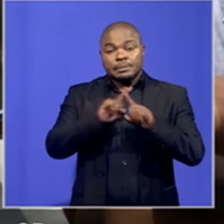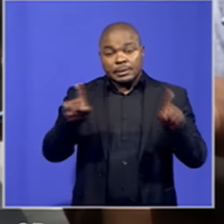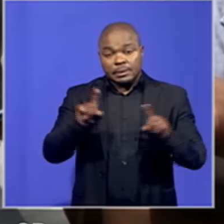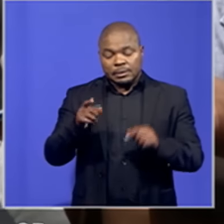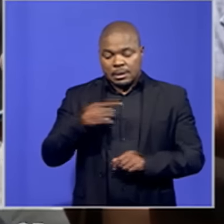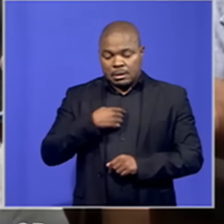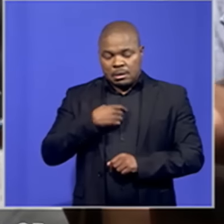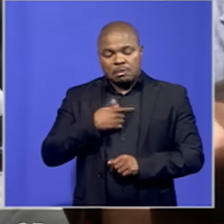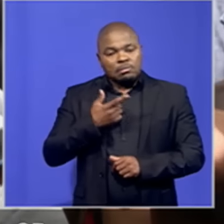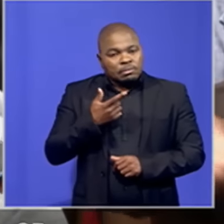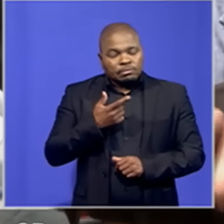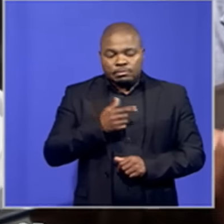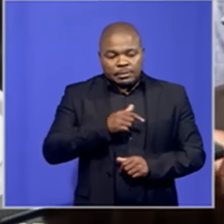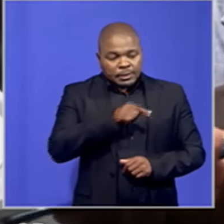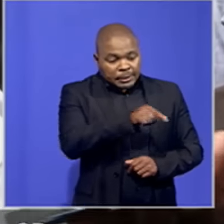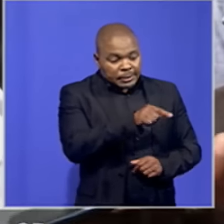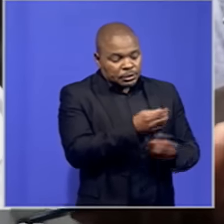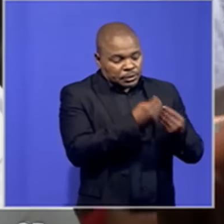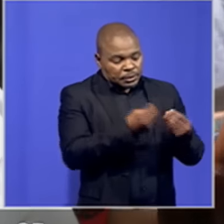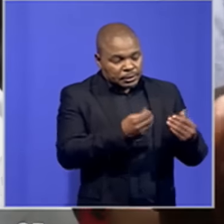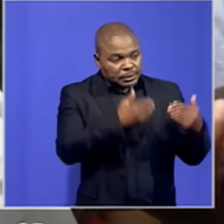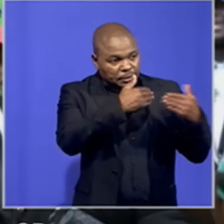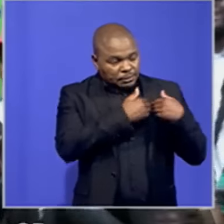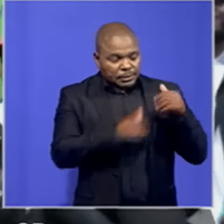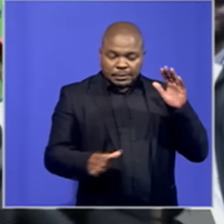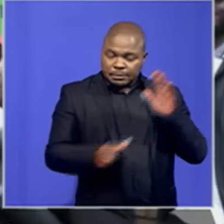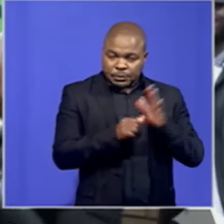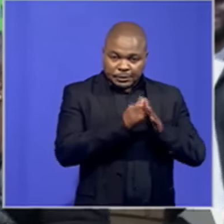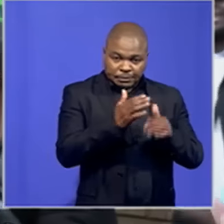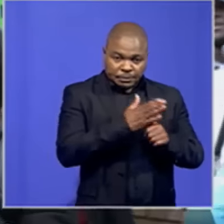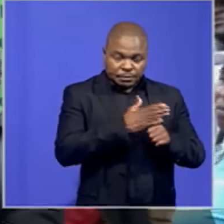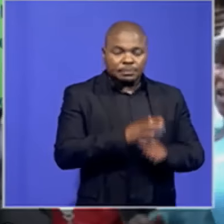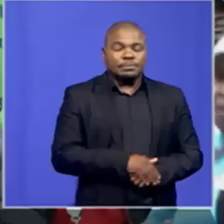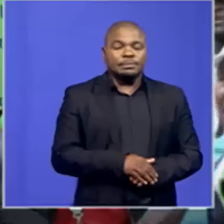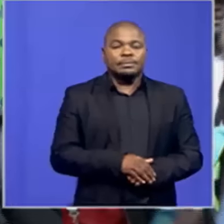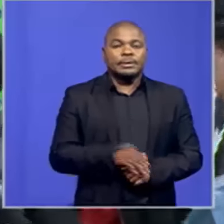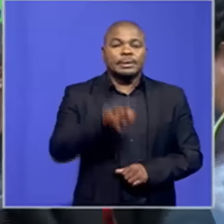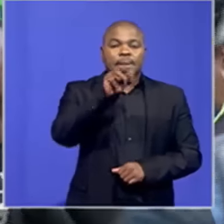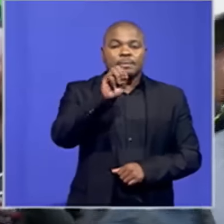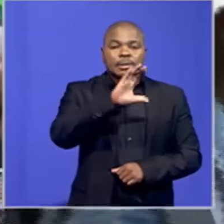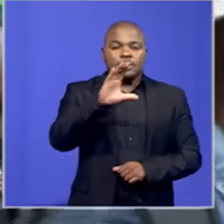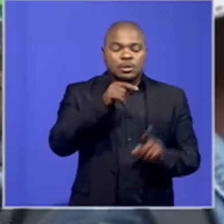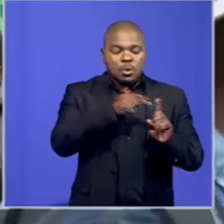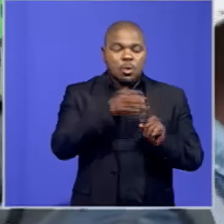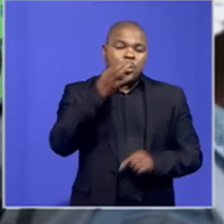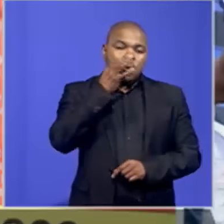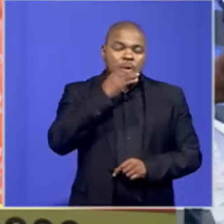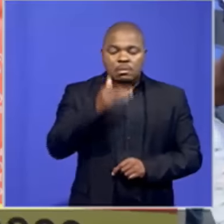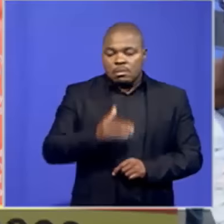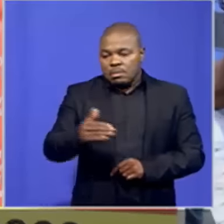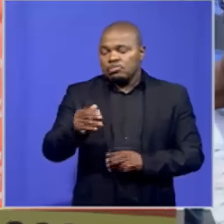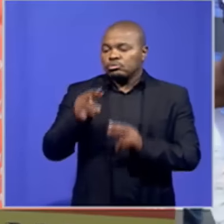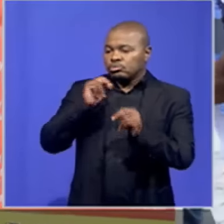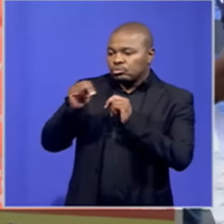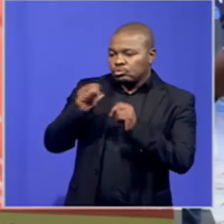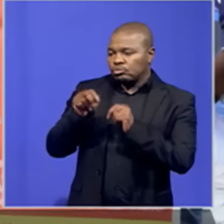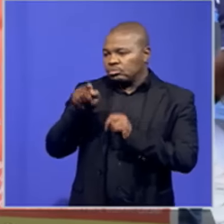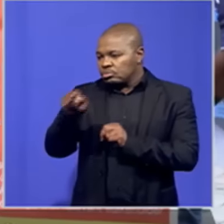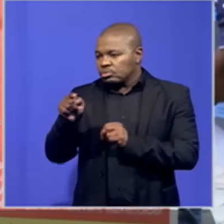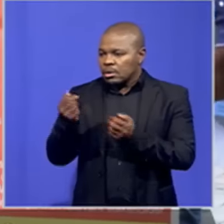not compromise is the safety of our children. Dialetlabela a re ga go kitla go nna le ditherisano ka ga go gololwa